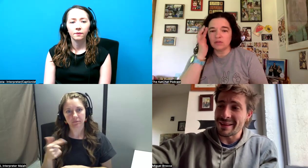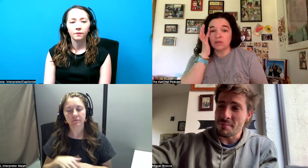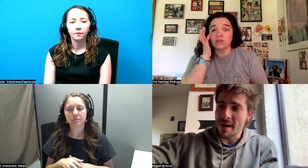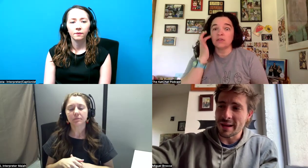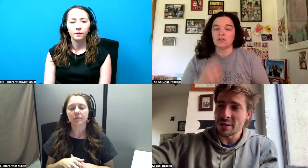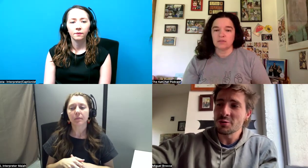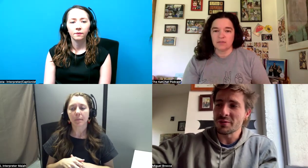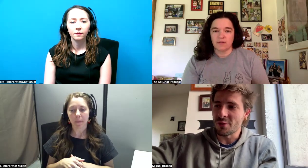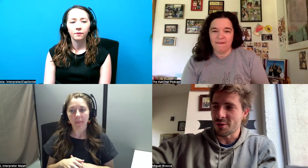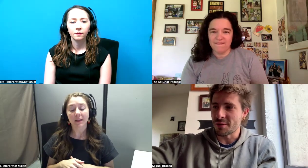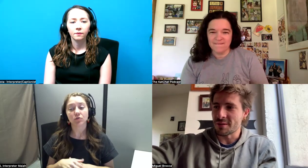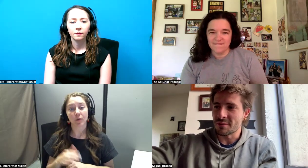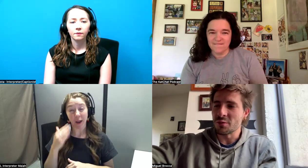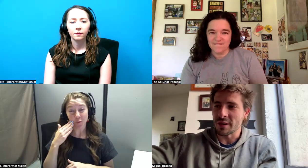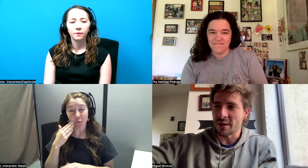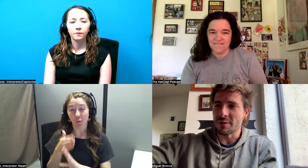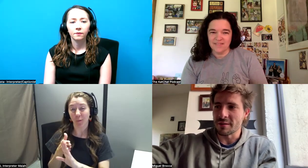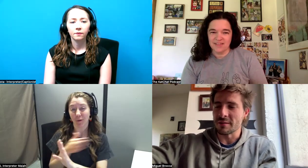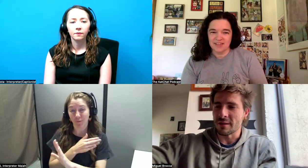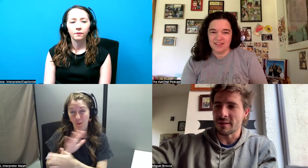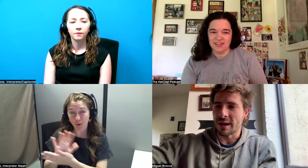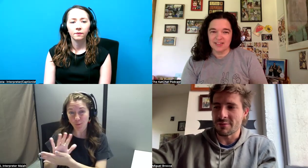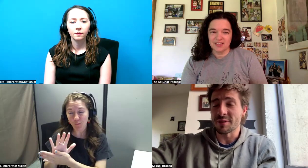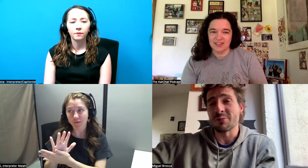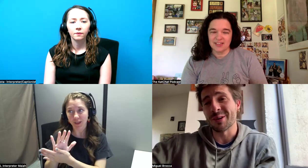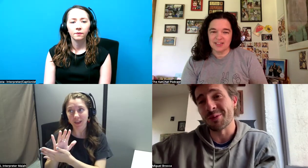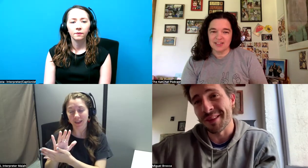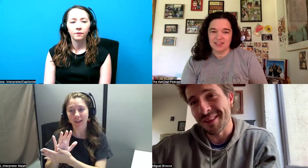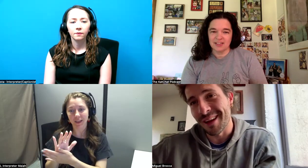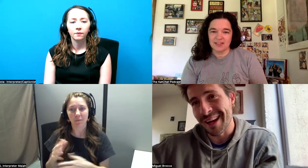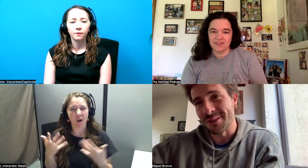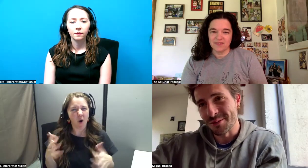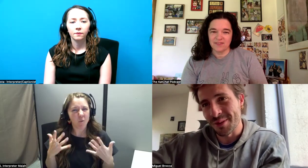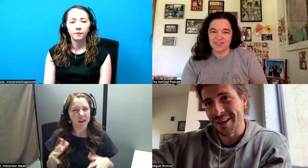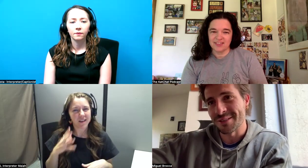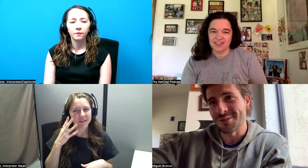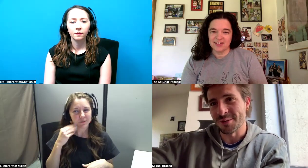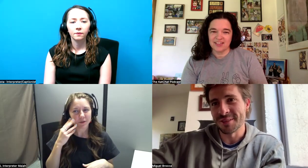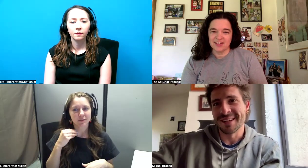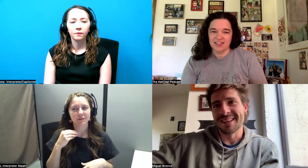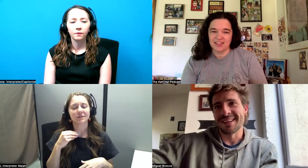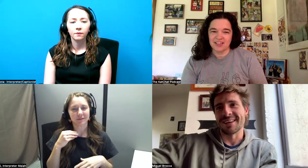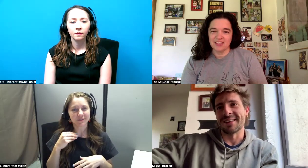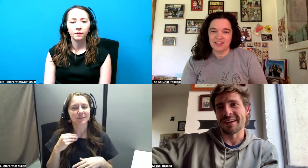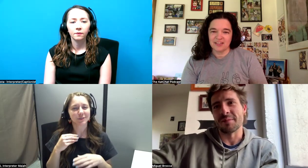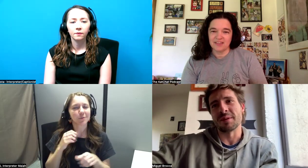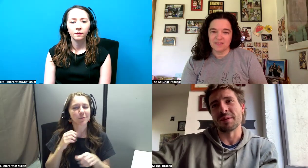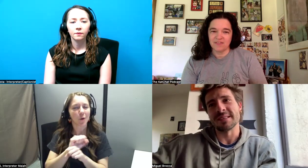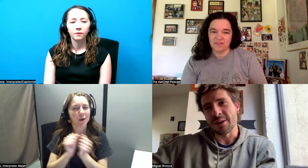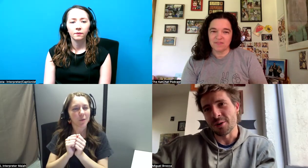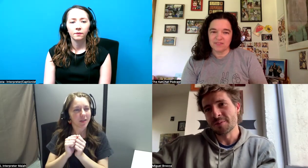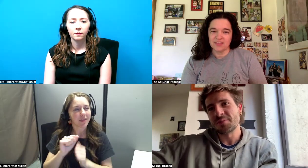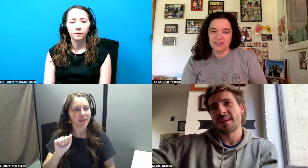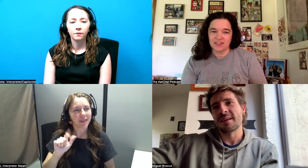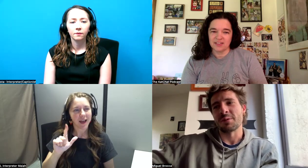And I knew before this movie I have already worked with Alejandro Toles, the guy that